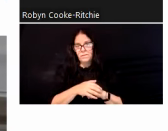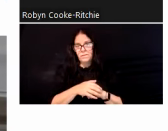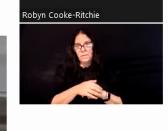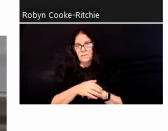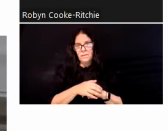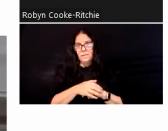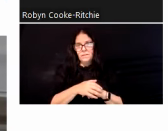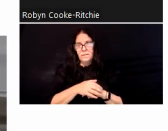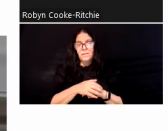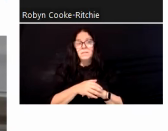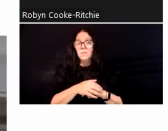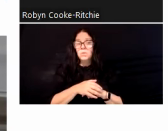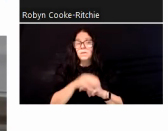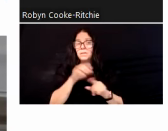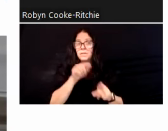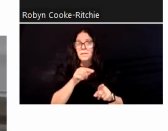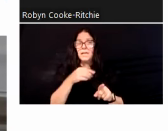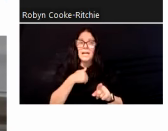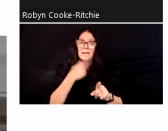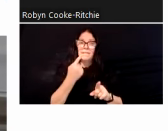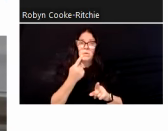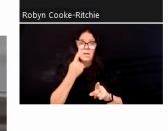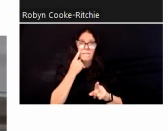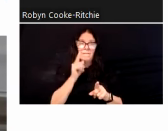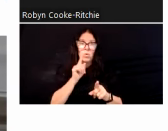So on there is one for report